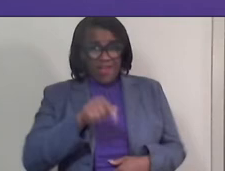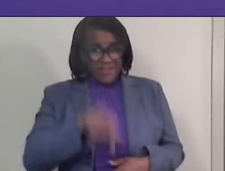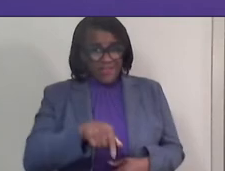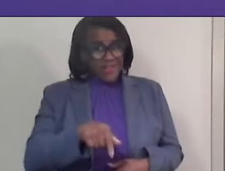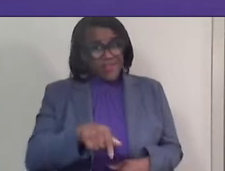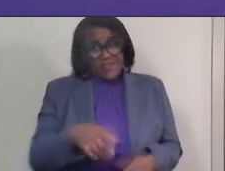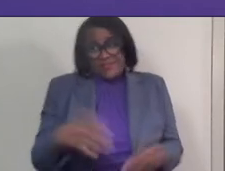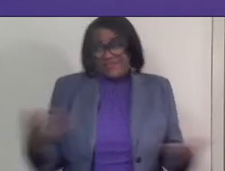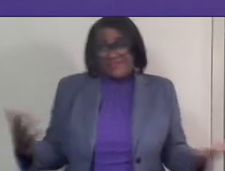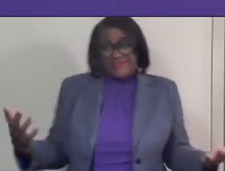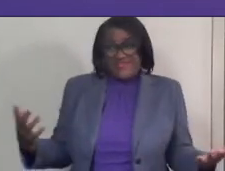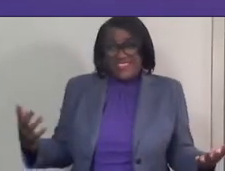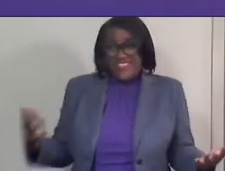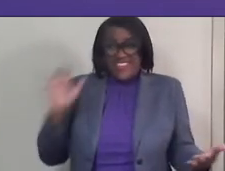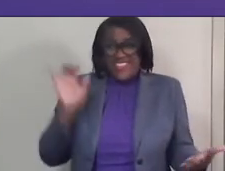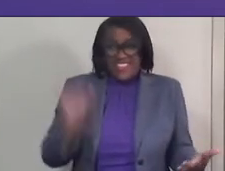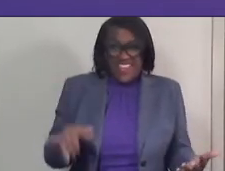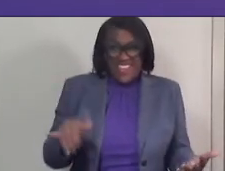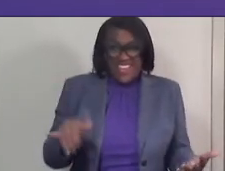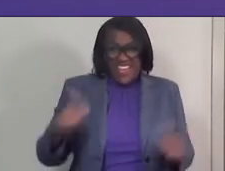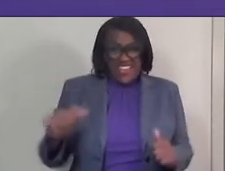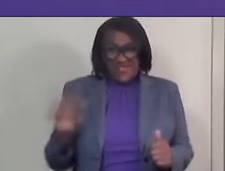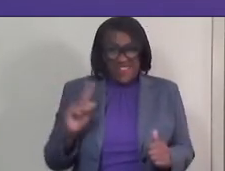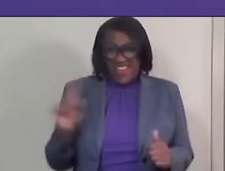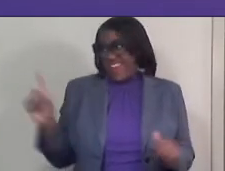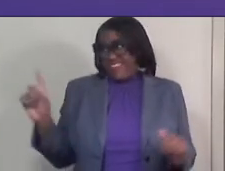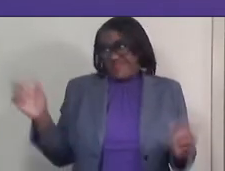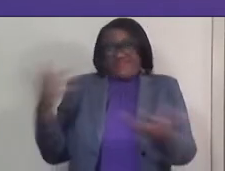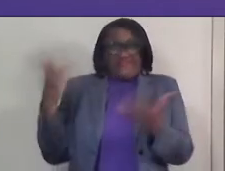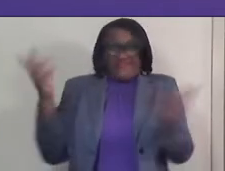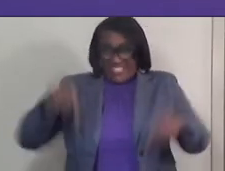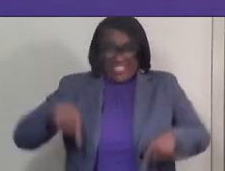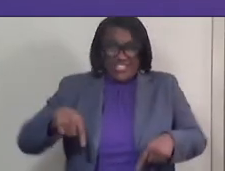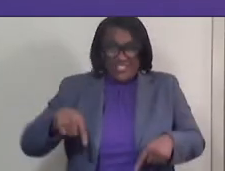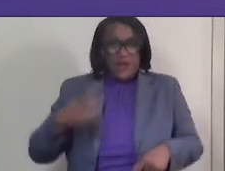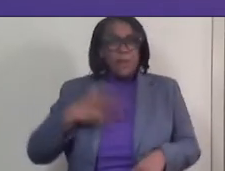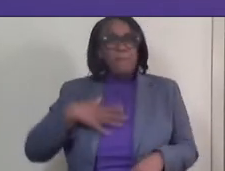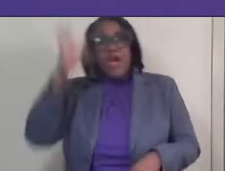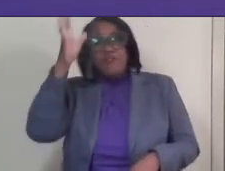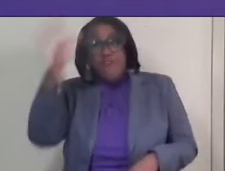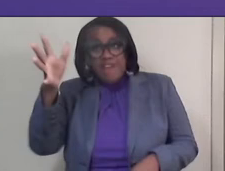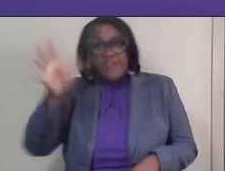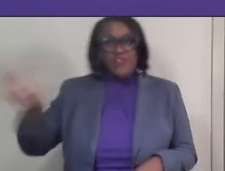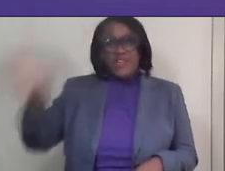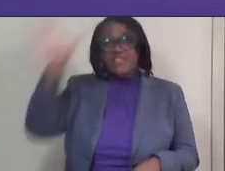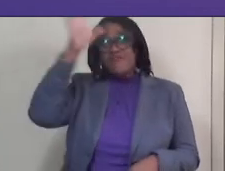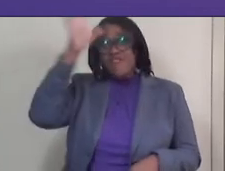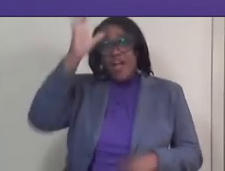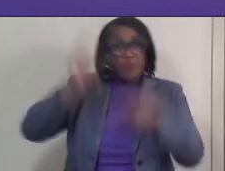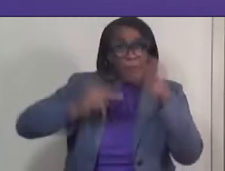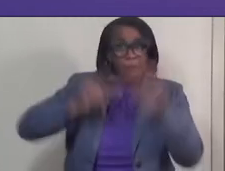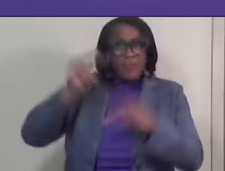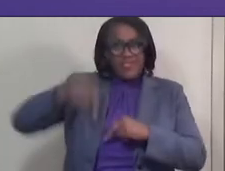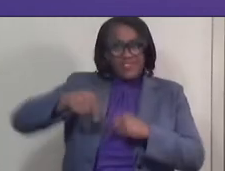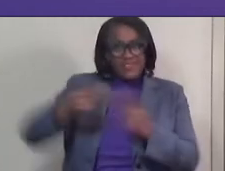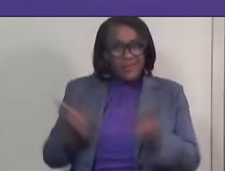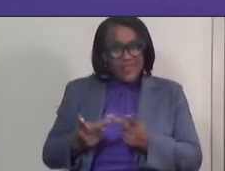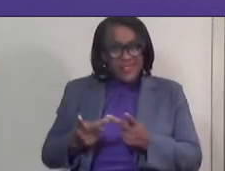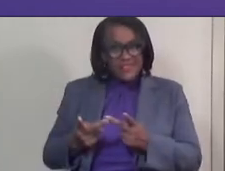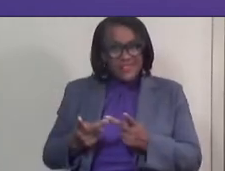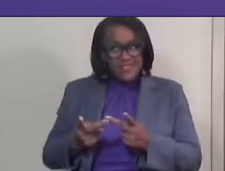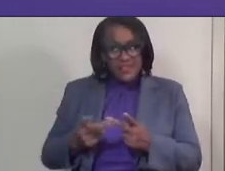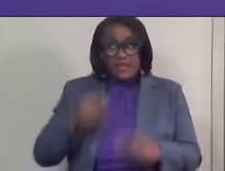move anywhere. Go anywhere. My grandfather, his father, built this place. And this was